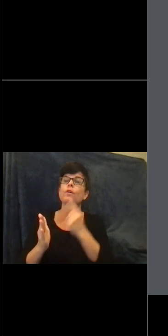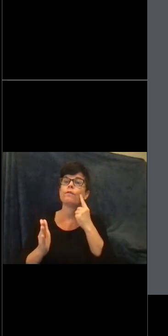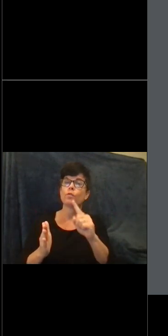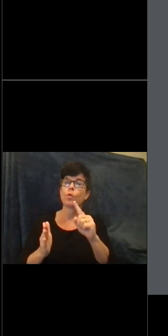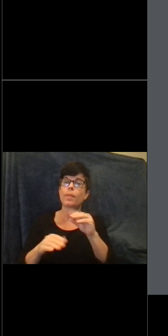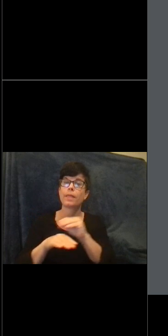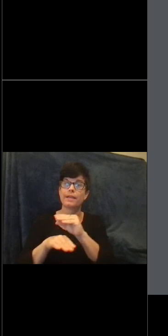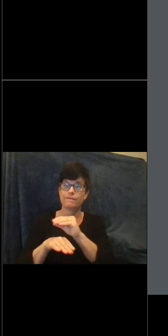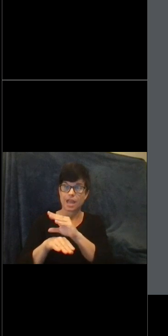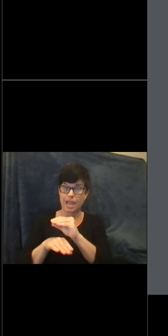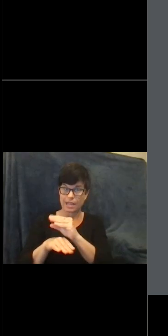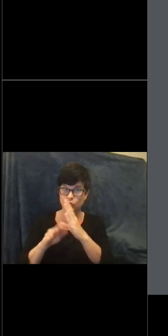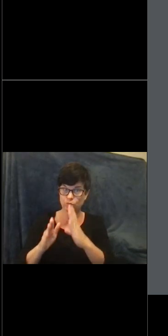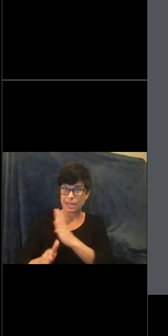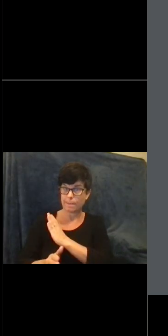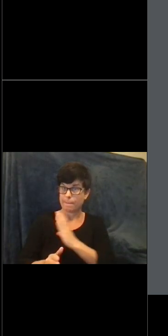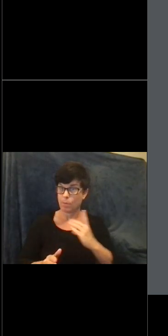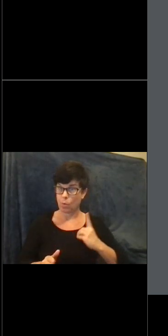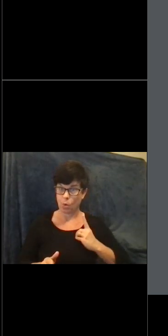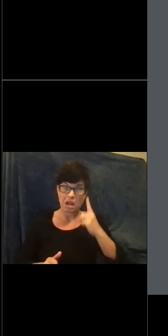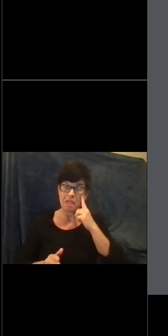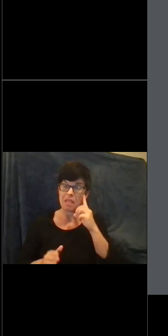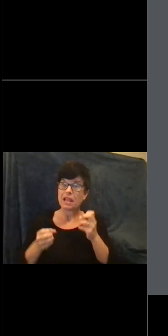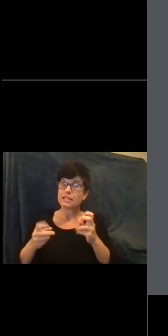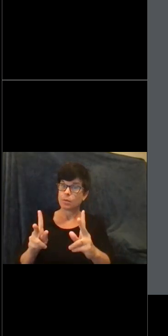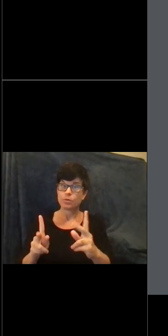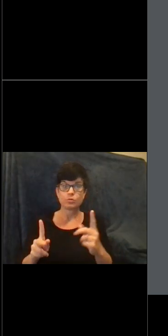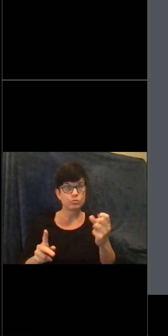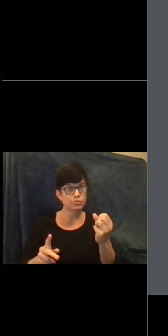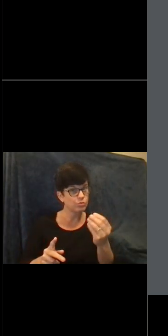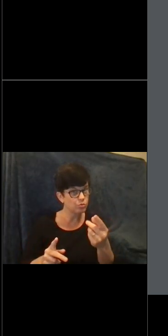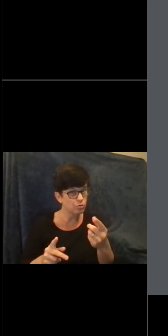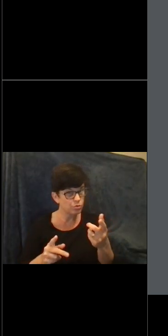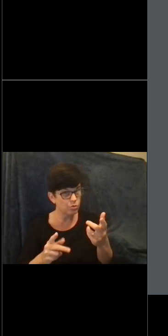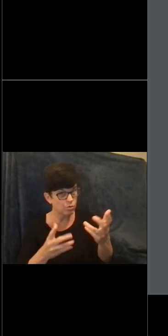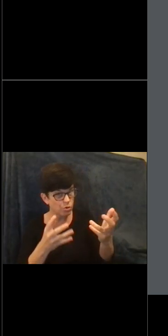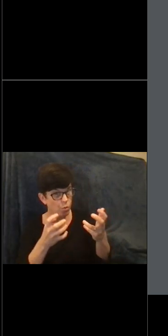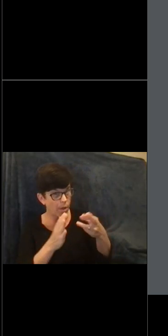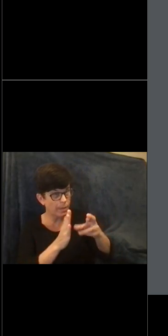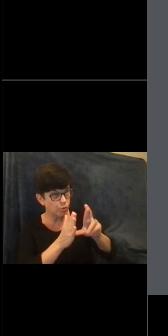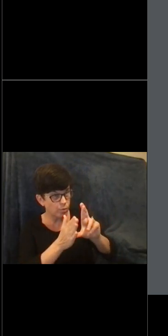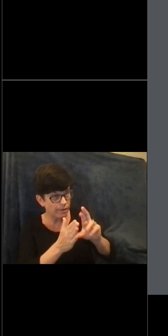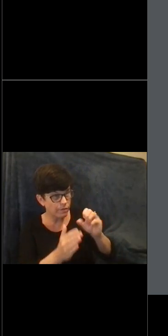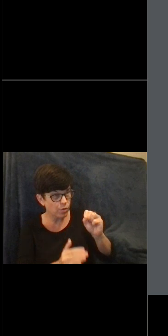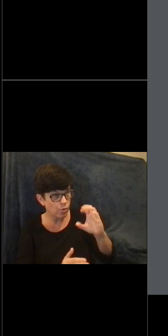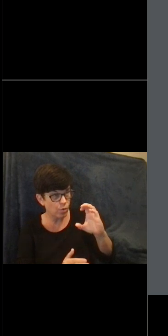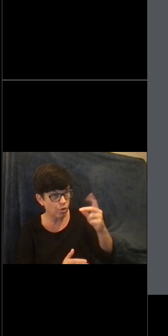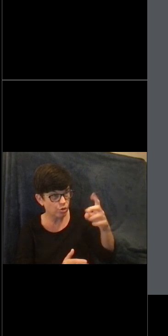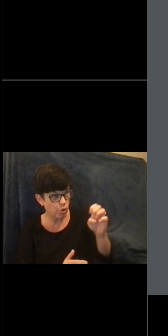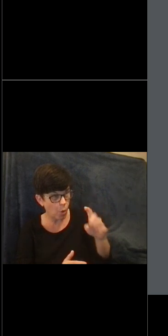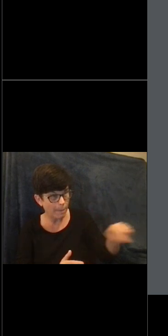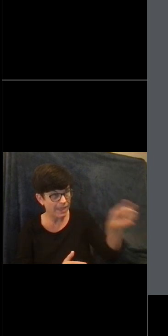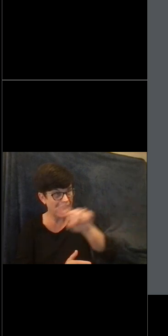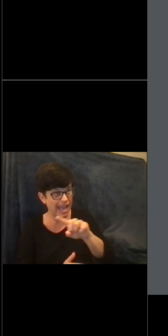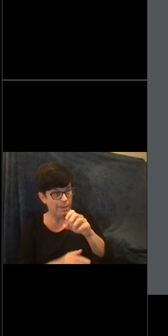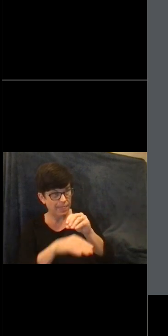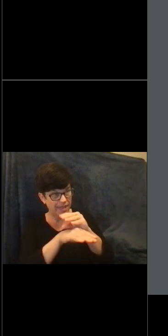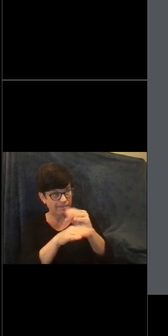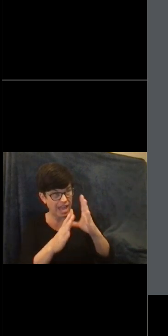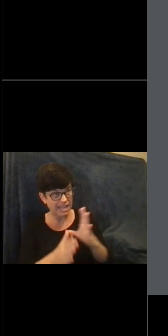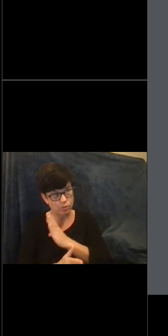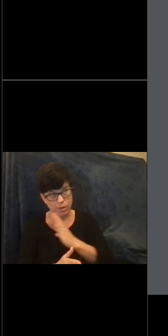opportunity. So is the instruction to let them review the scope, or is the instruction